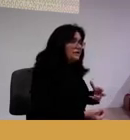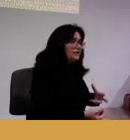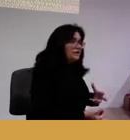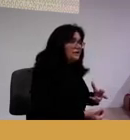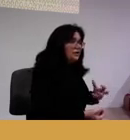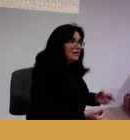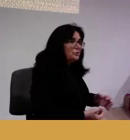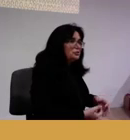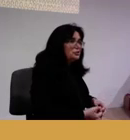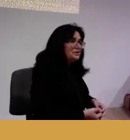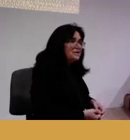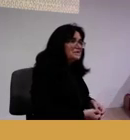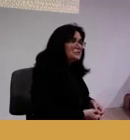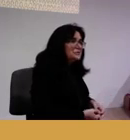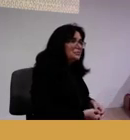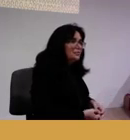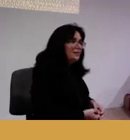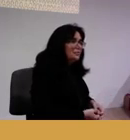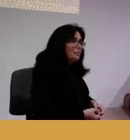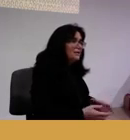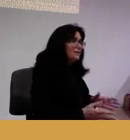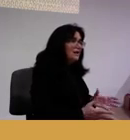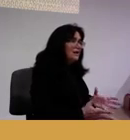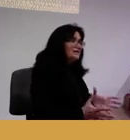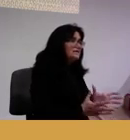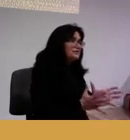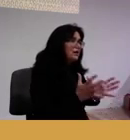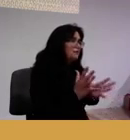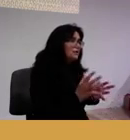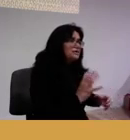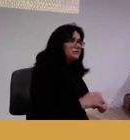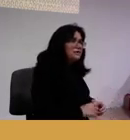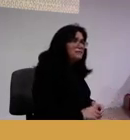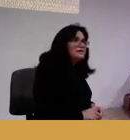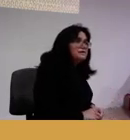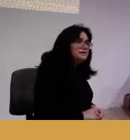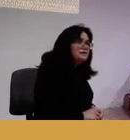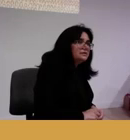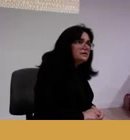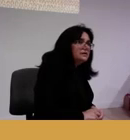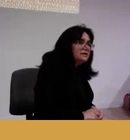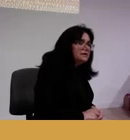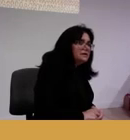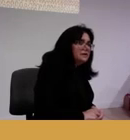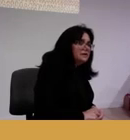an advocate of Aboriginal studies, but as a relatively recent